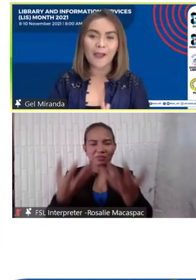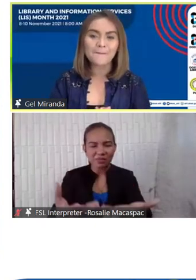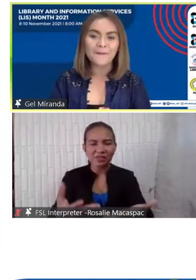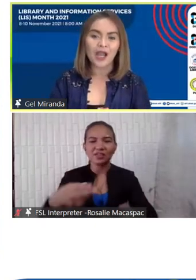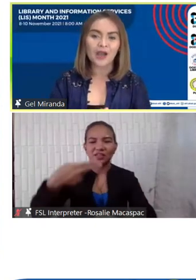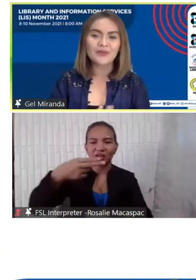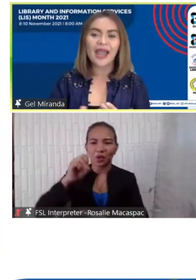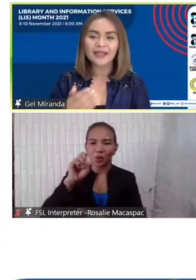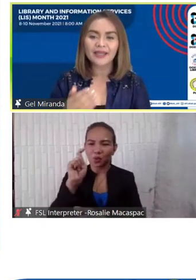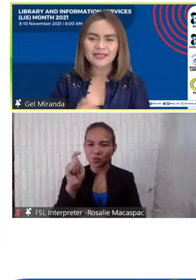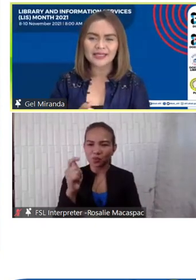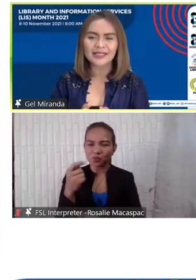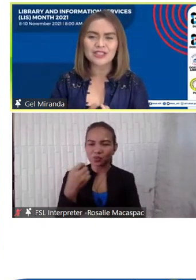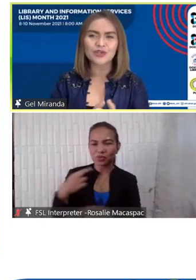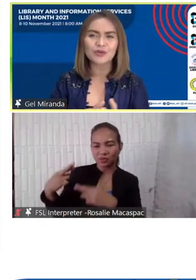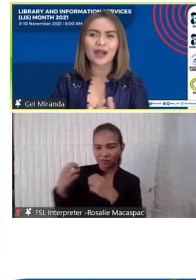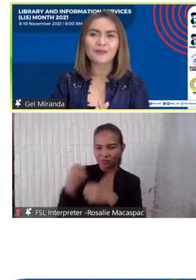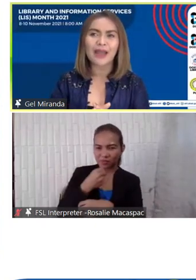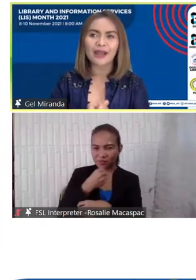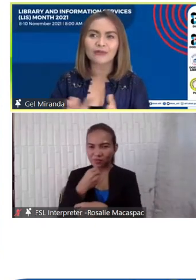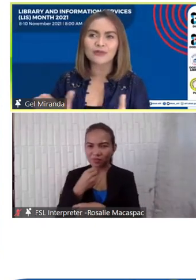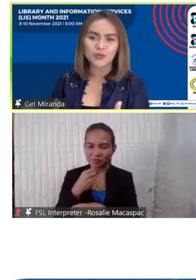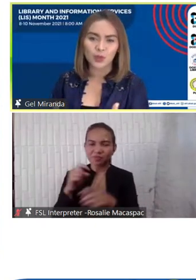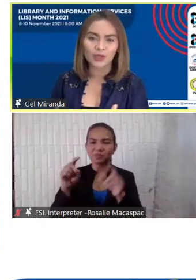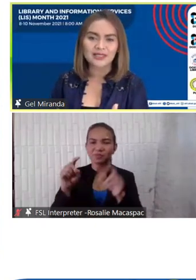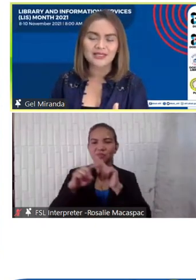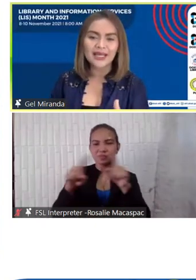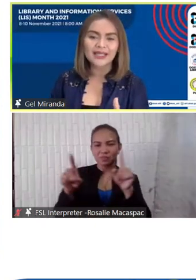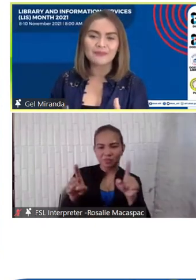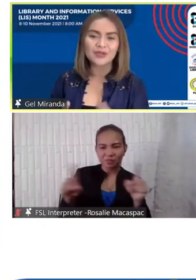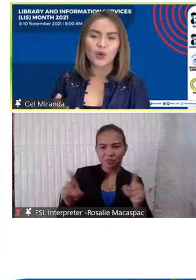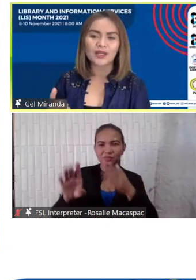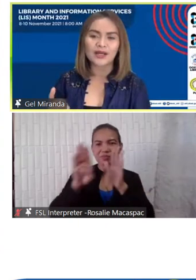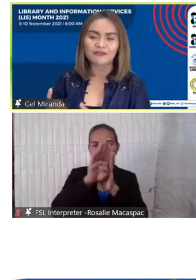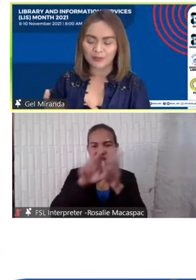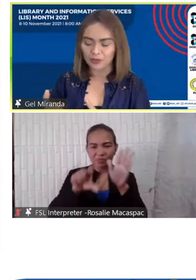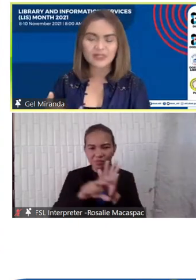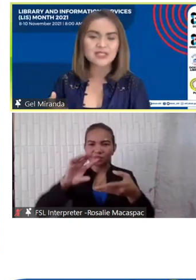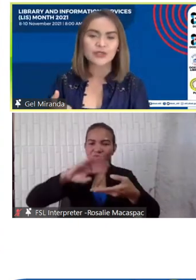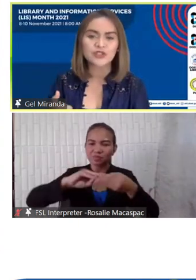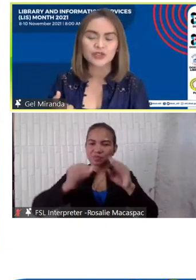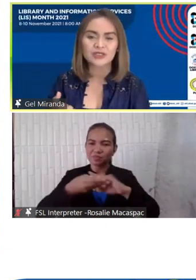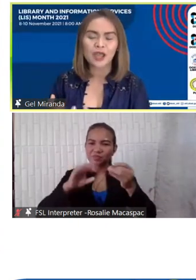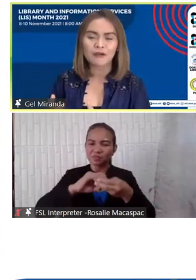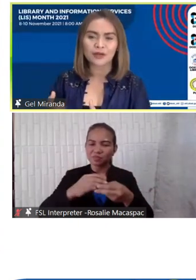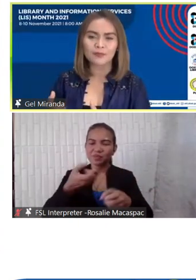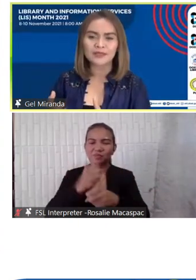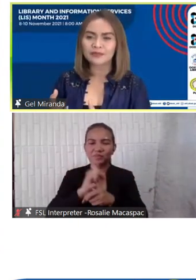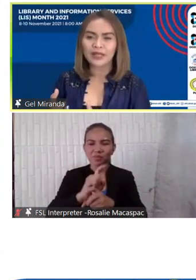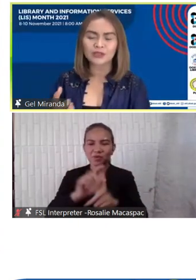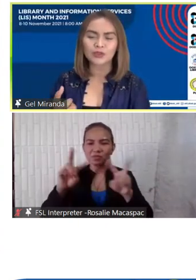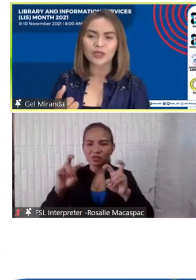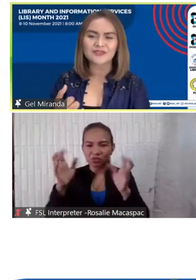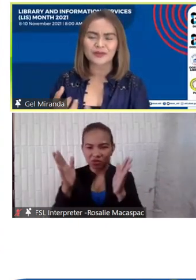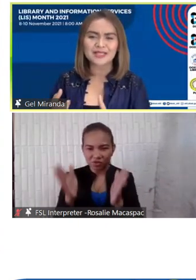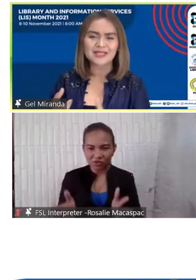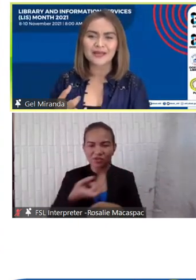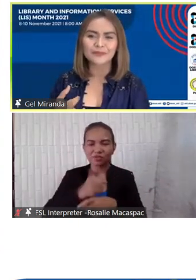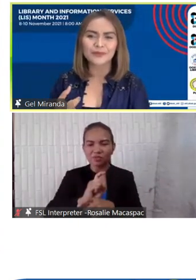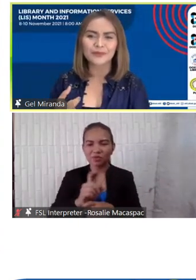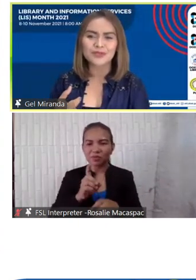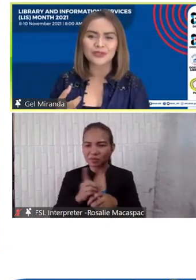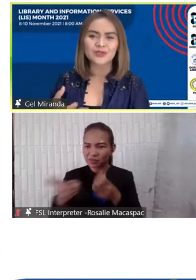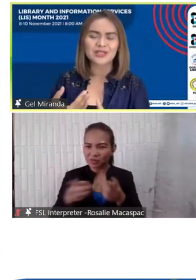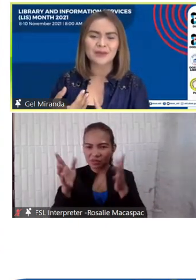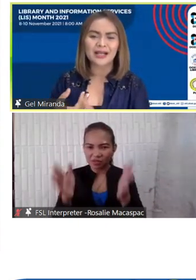mga behind the scenes, yung mga background stories na binuo ng from your researchers, from the directors, from the